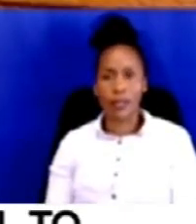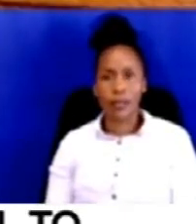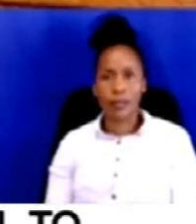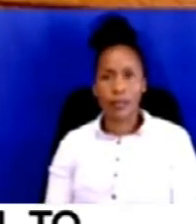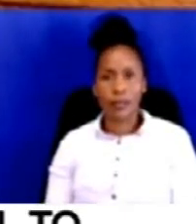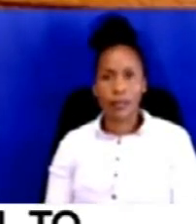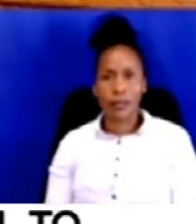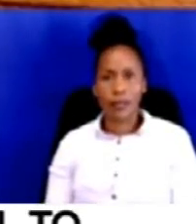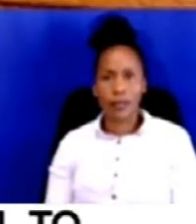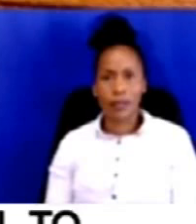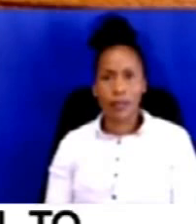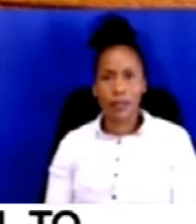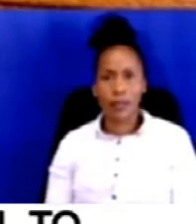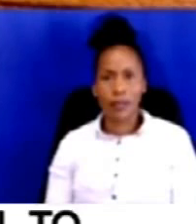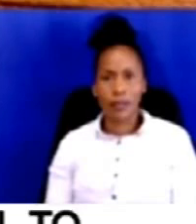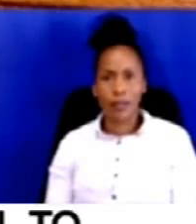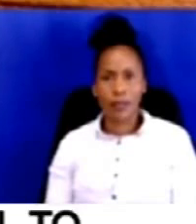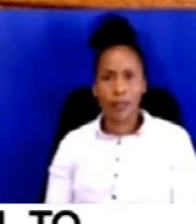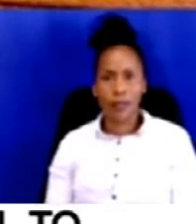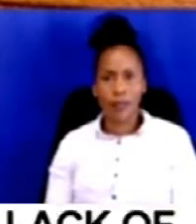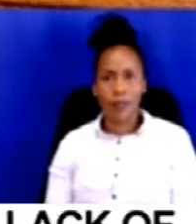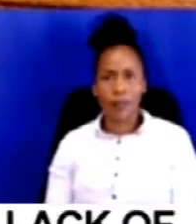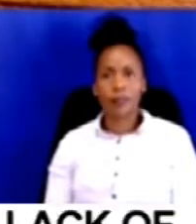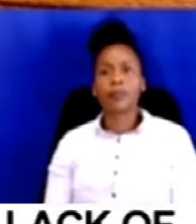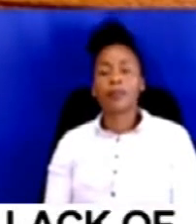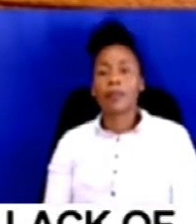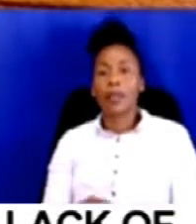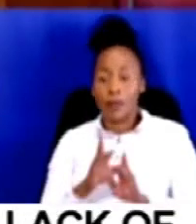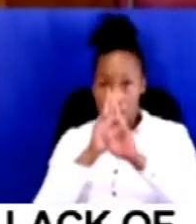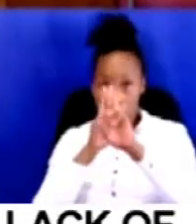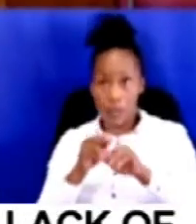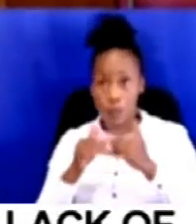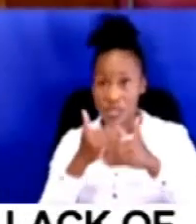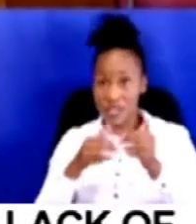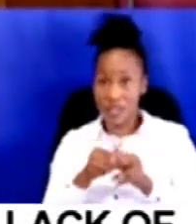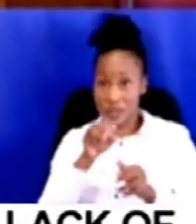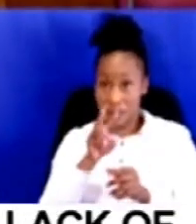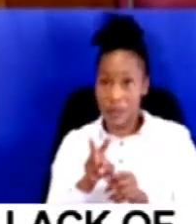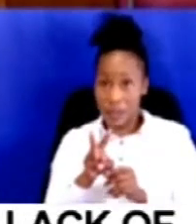Learn to respect procedures. You may continue before I change my mind.